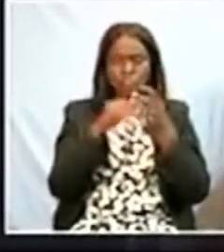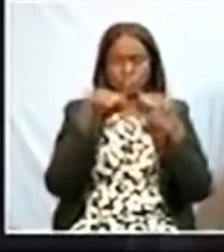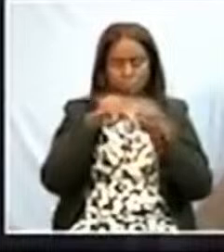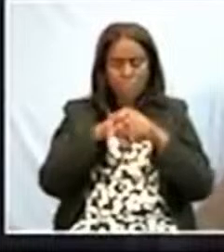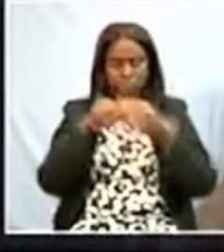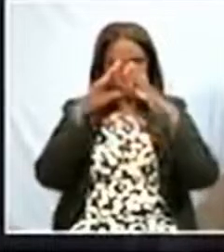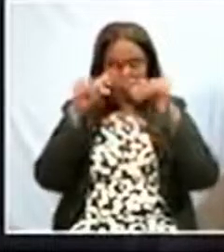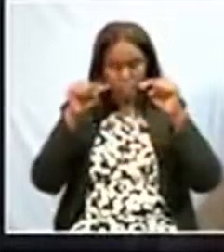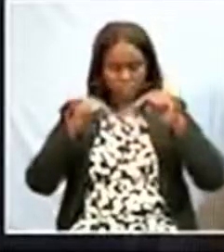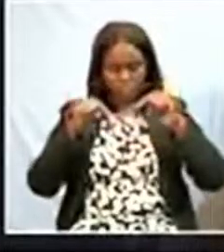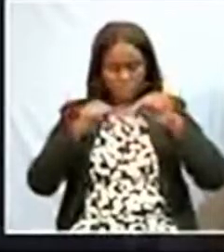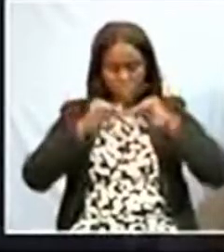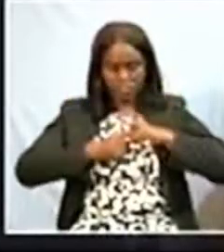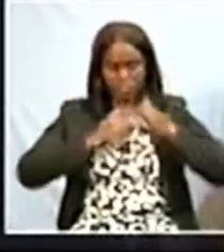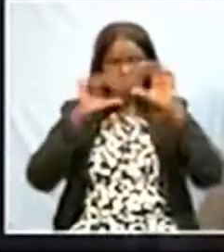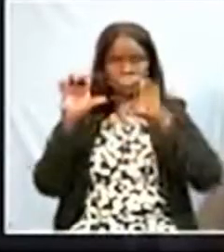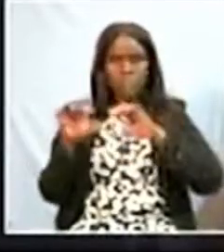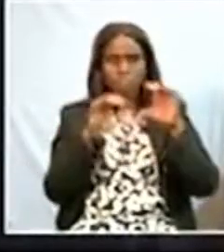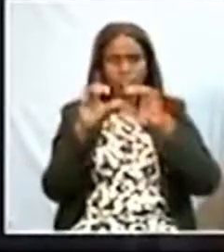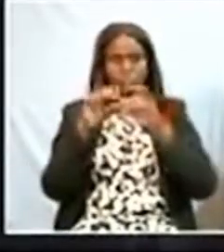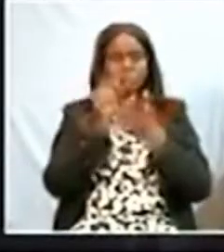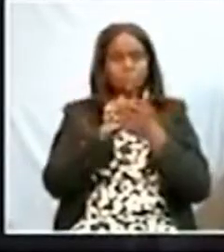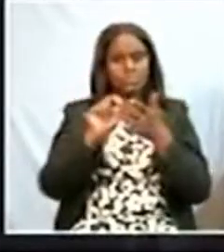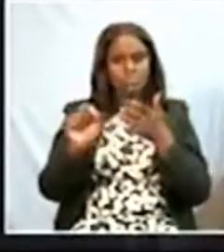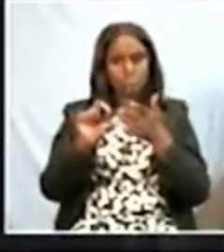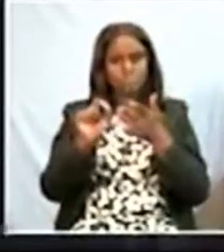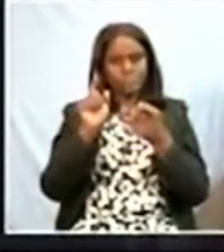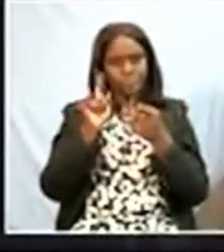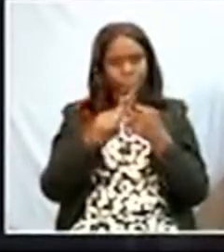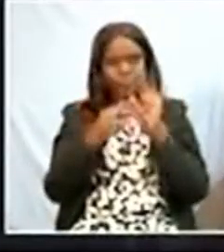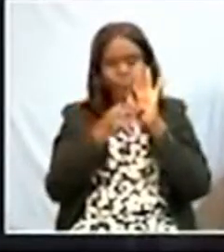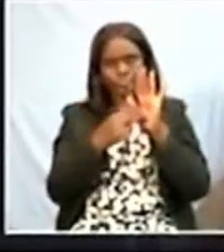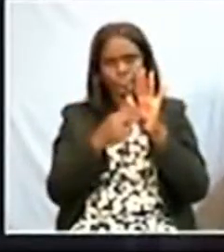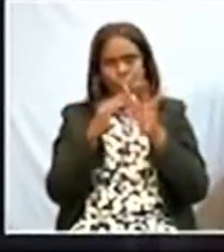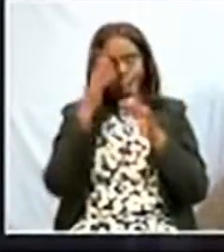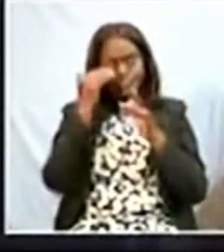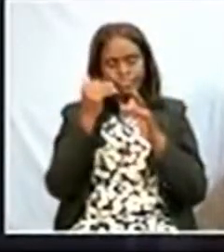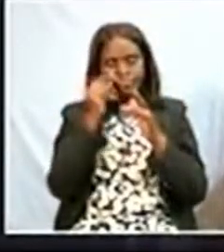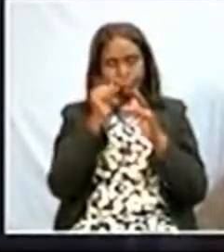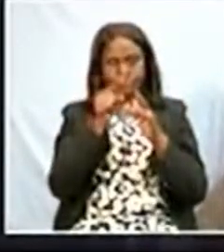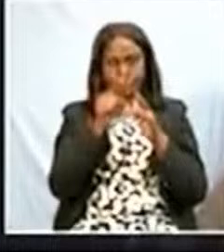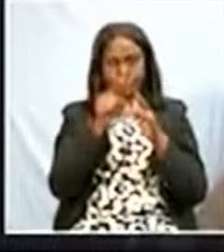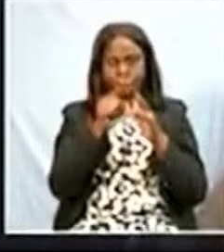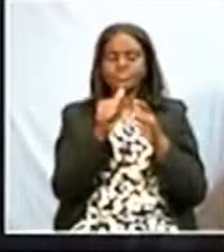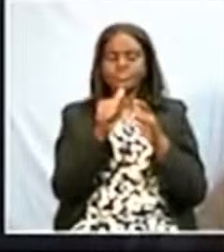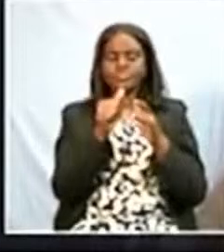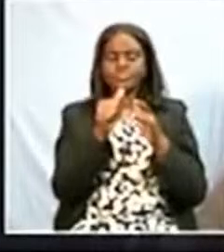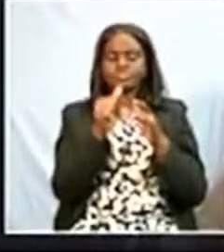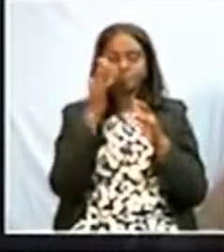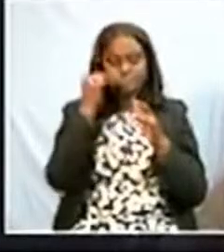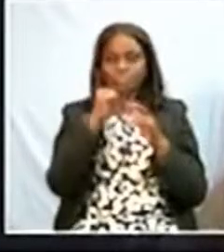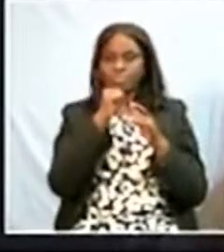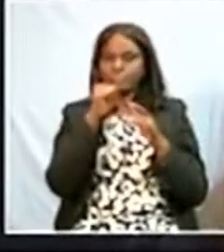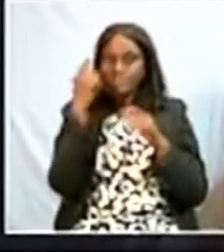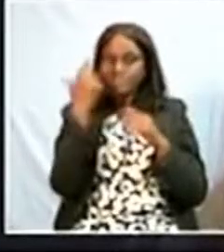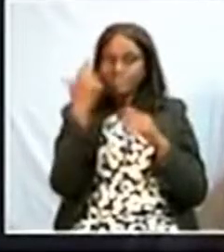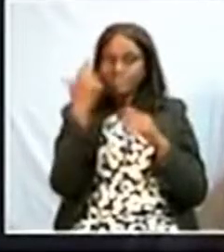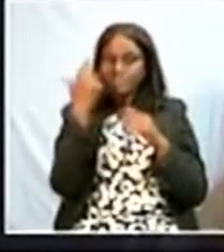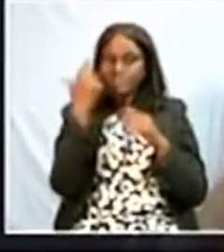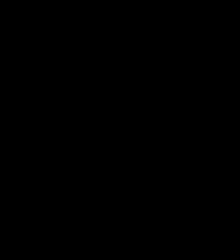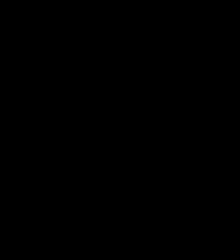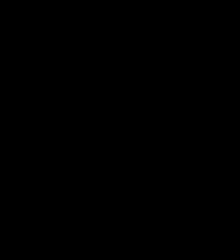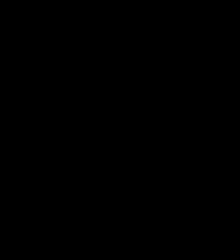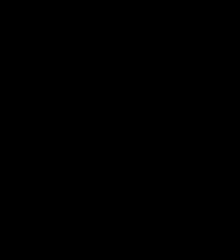In-house, we did write him to indicate as to why he should not be charged for